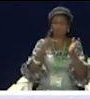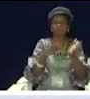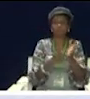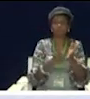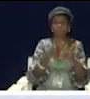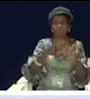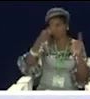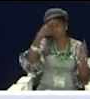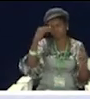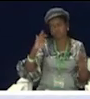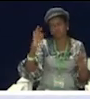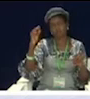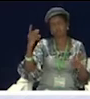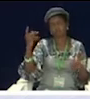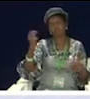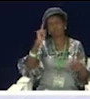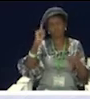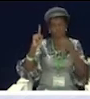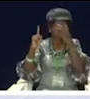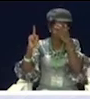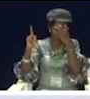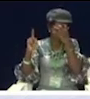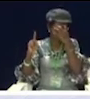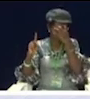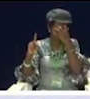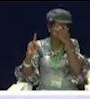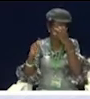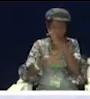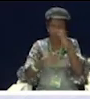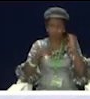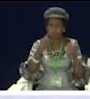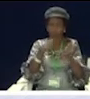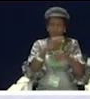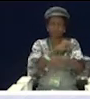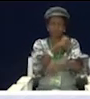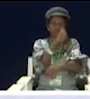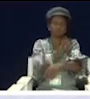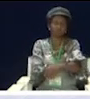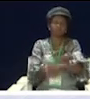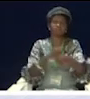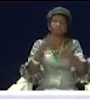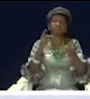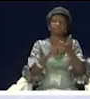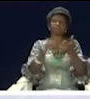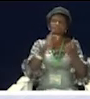but because of the one under whose authority he's operating.